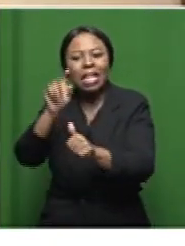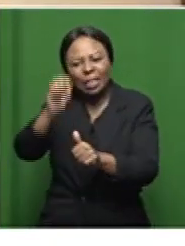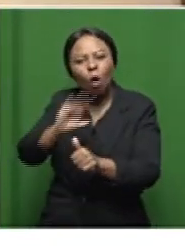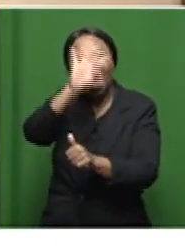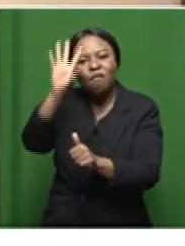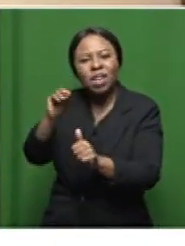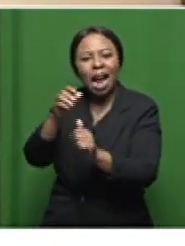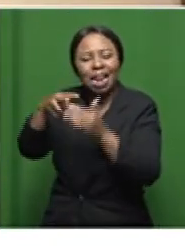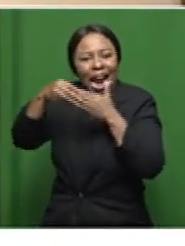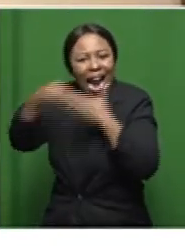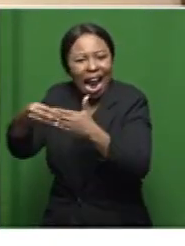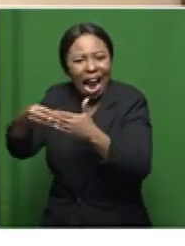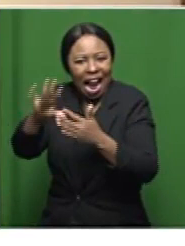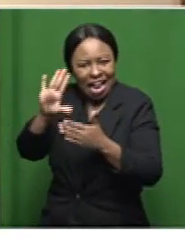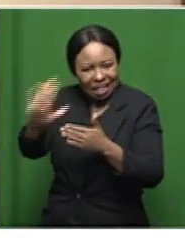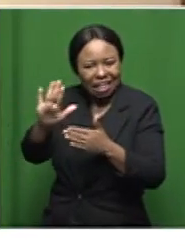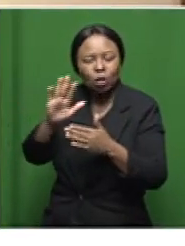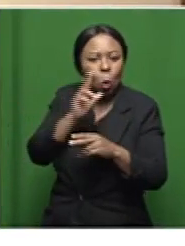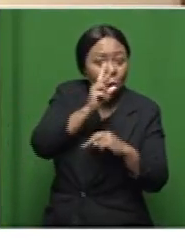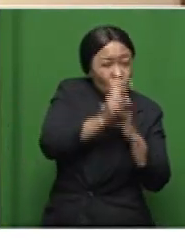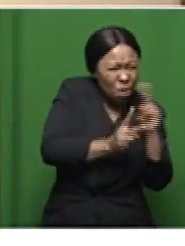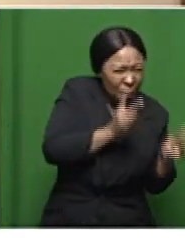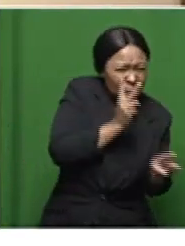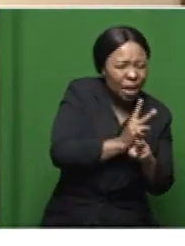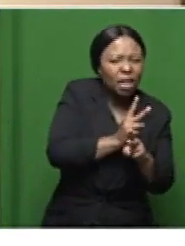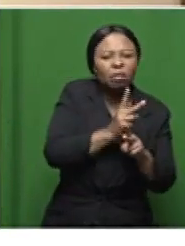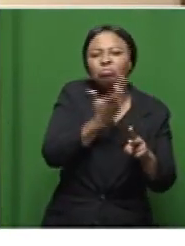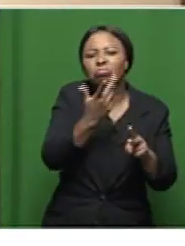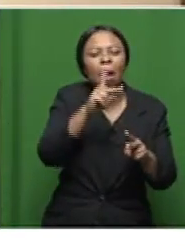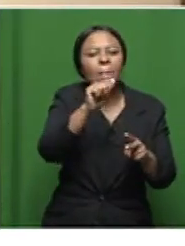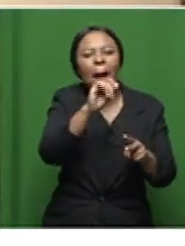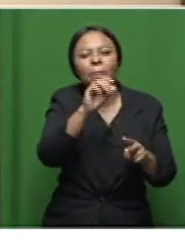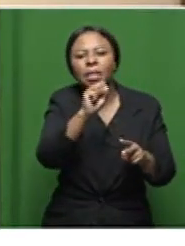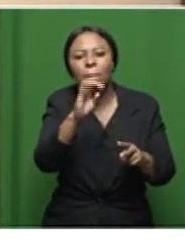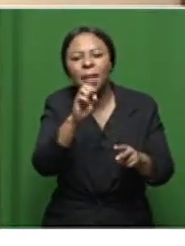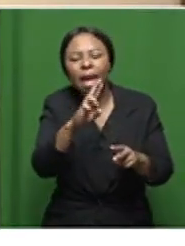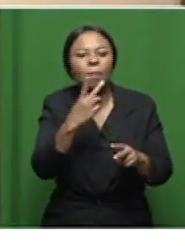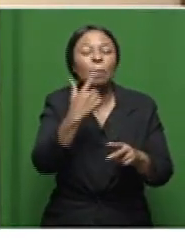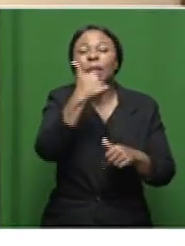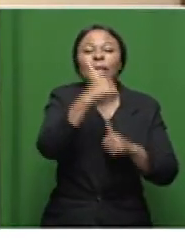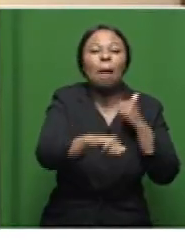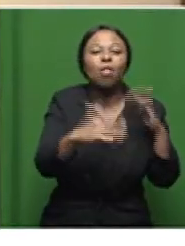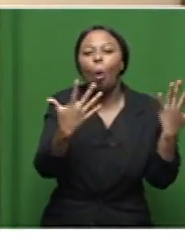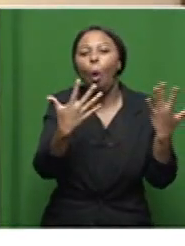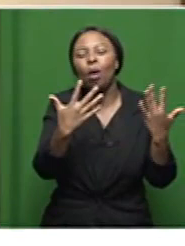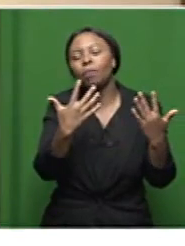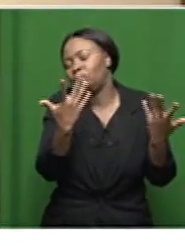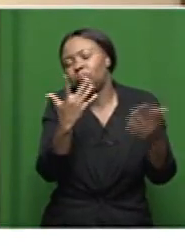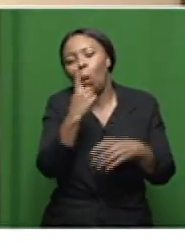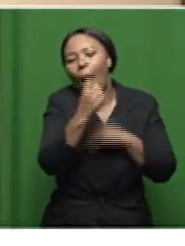Yes. You would then repeat the smear either in 6 months or in a year's time. Obviously, the health practitioner will